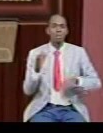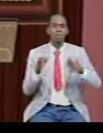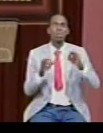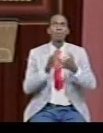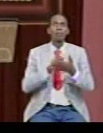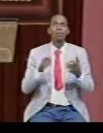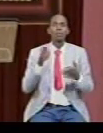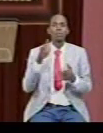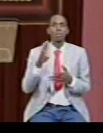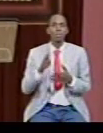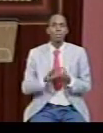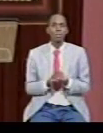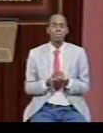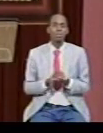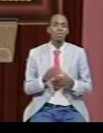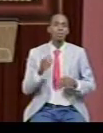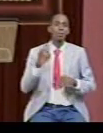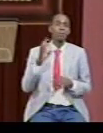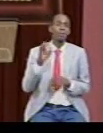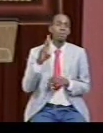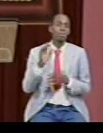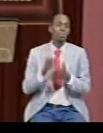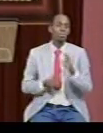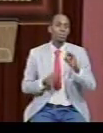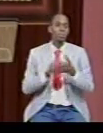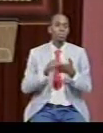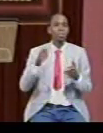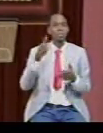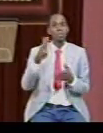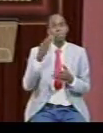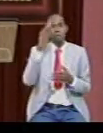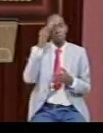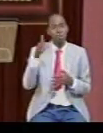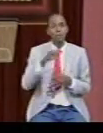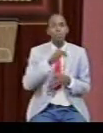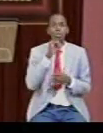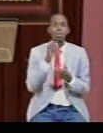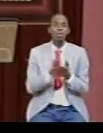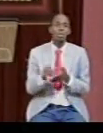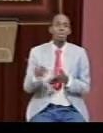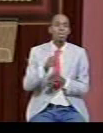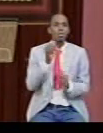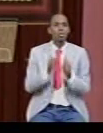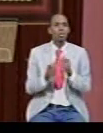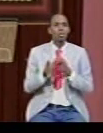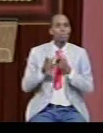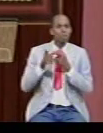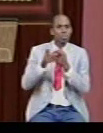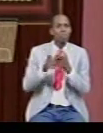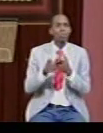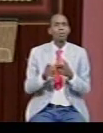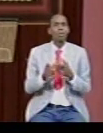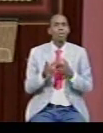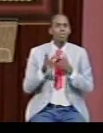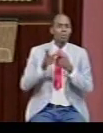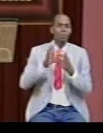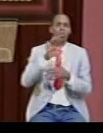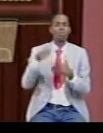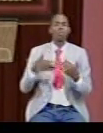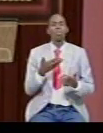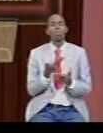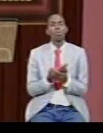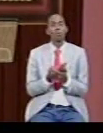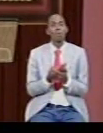24. Do ye not that they which run in a race run all,